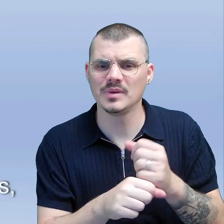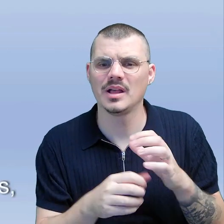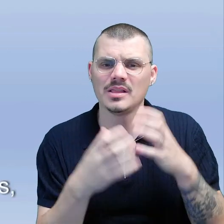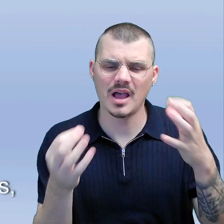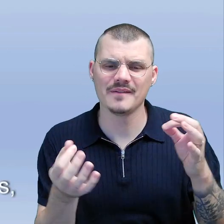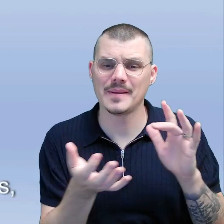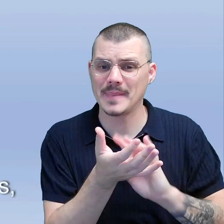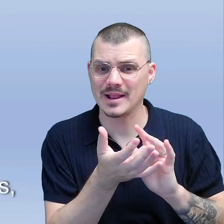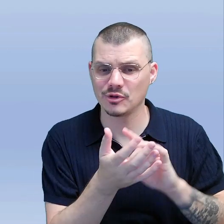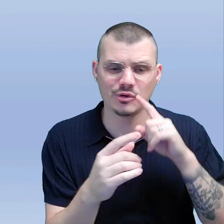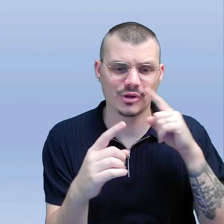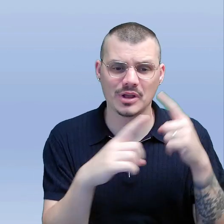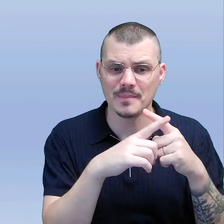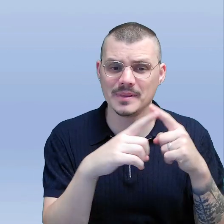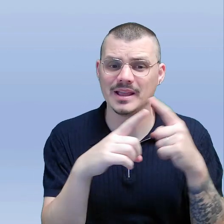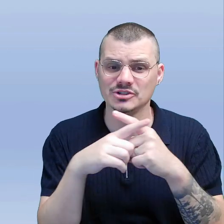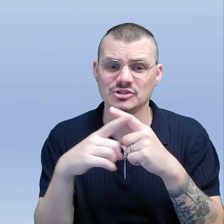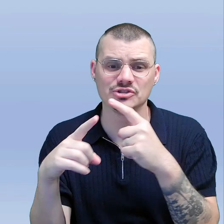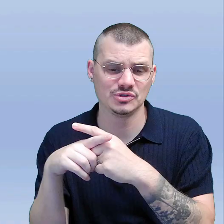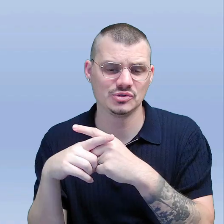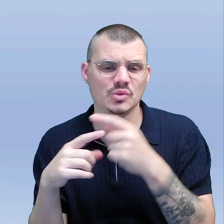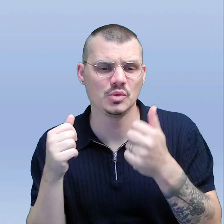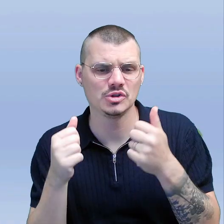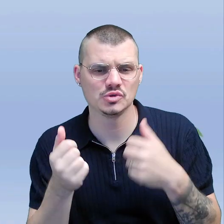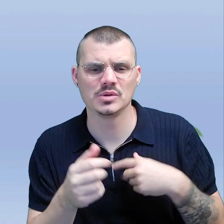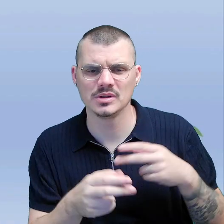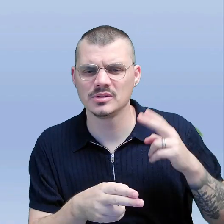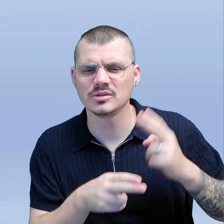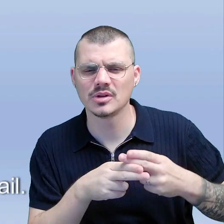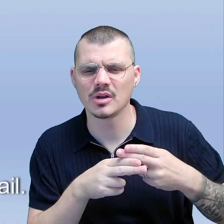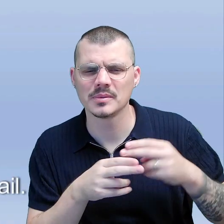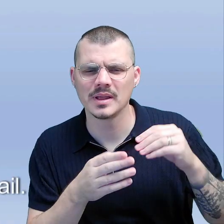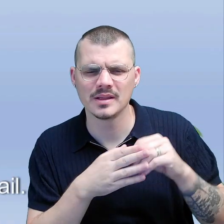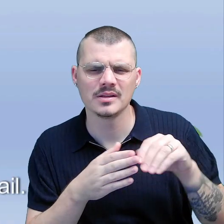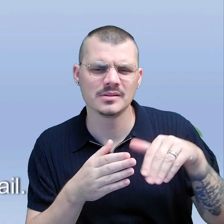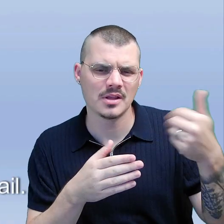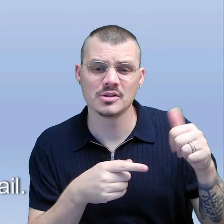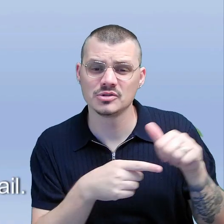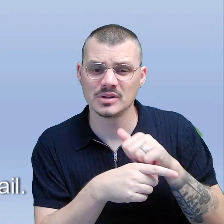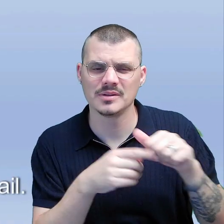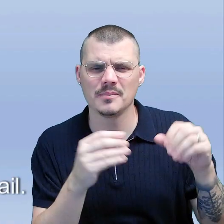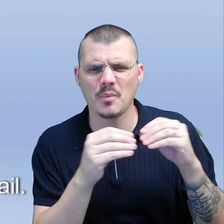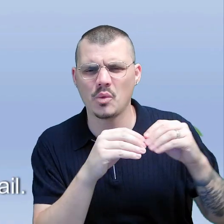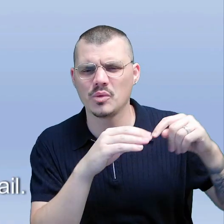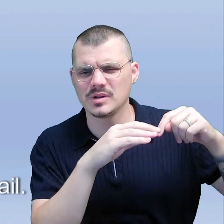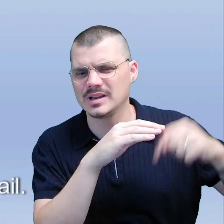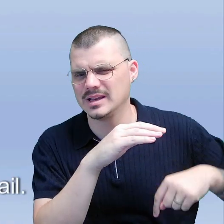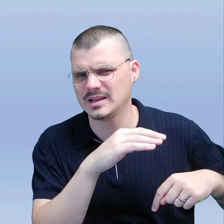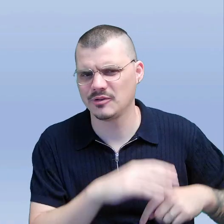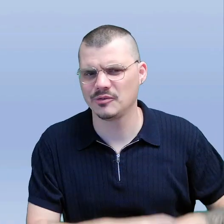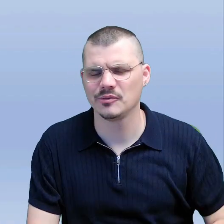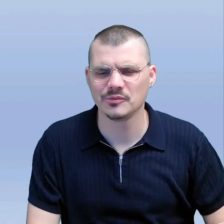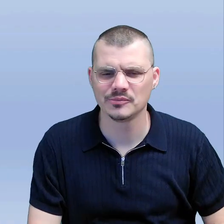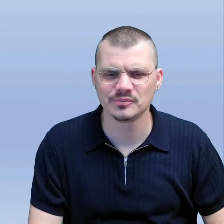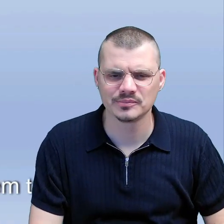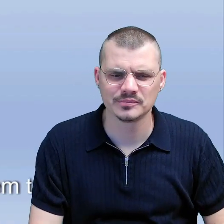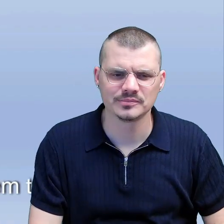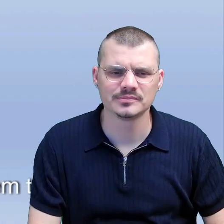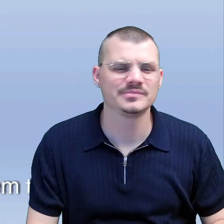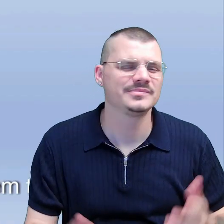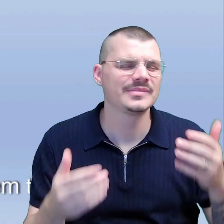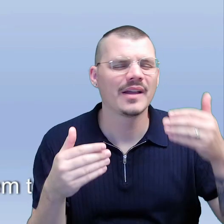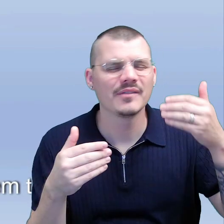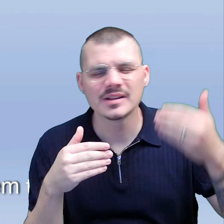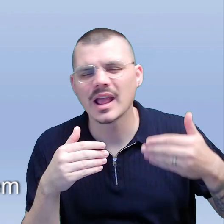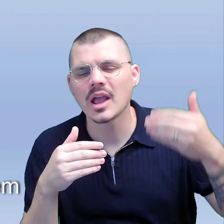medical complications, which we talked about in some of the other seminars in more detail. Every